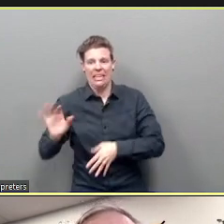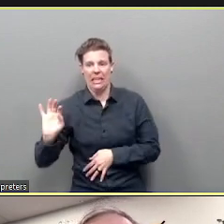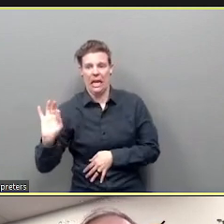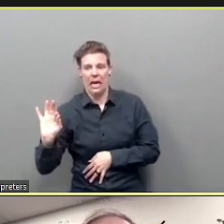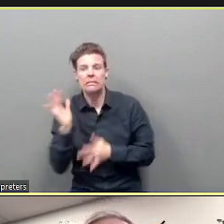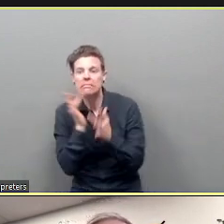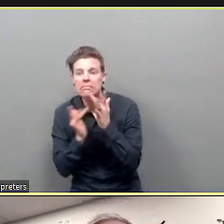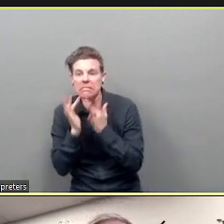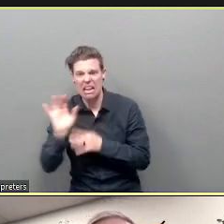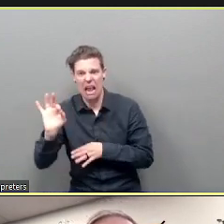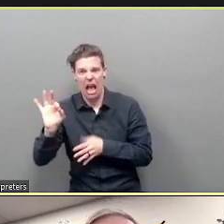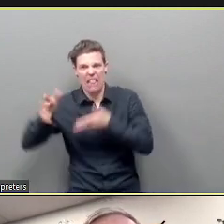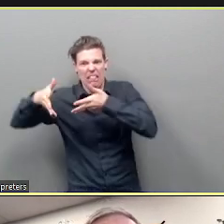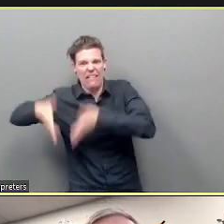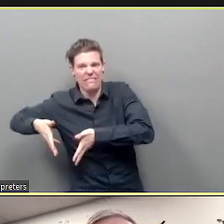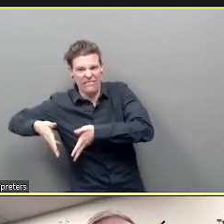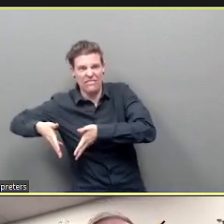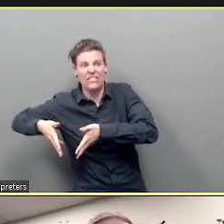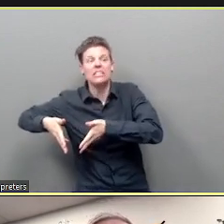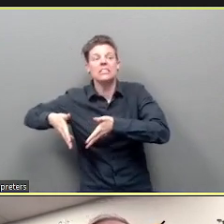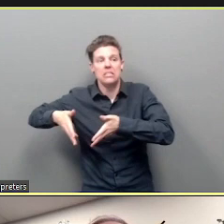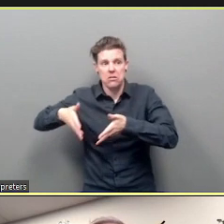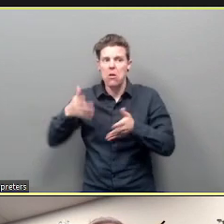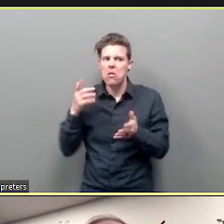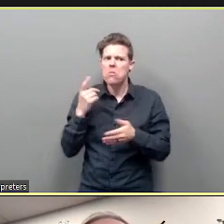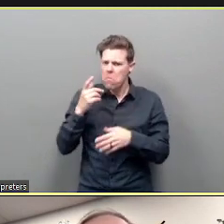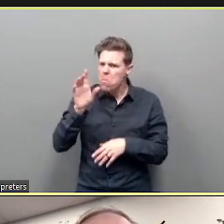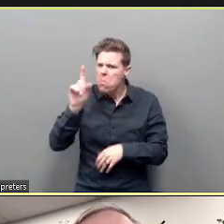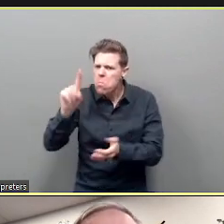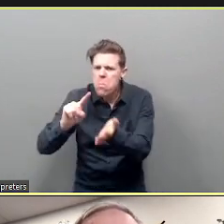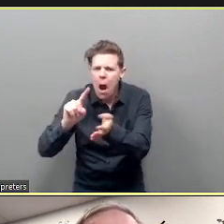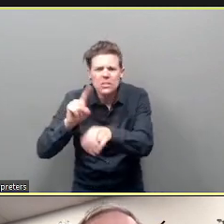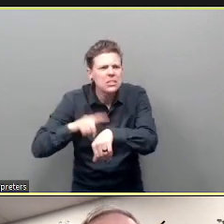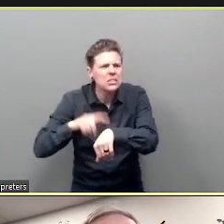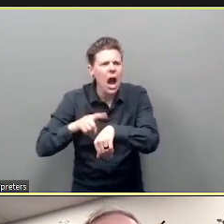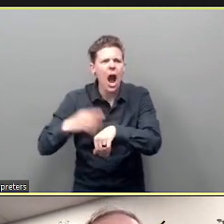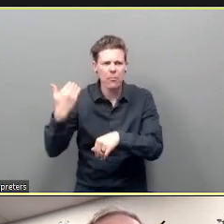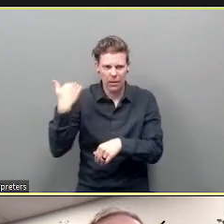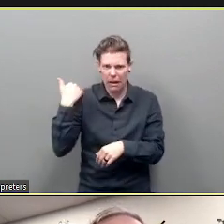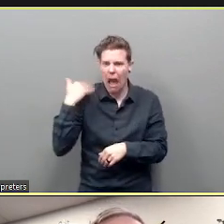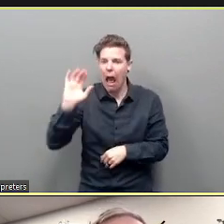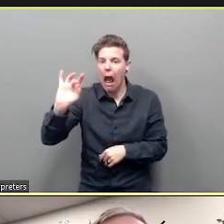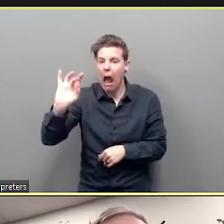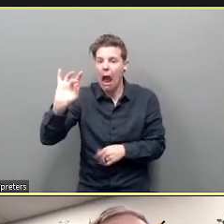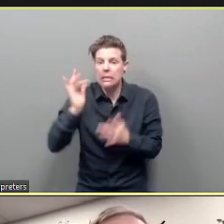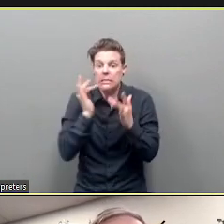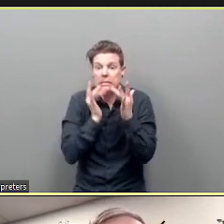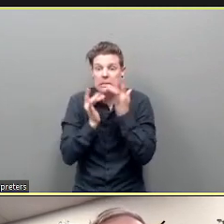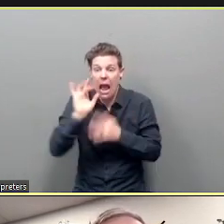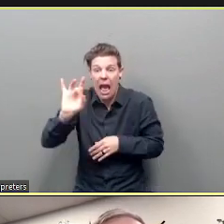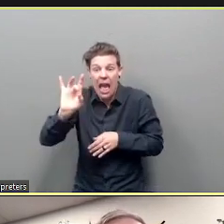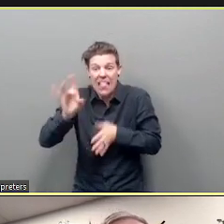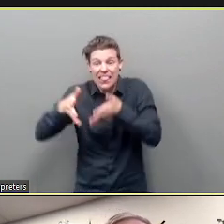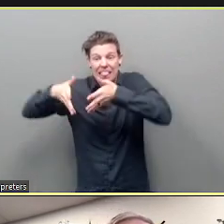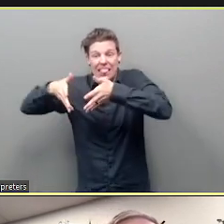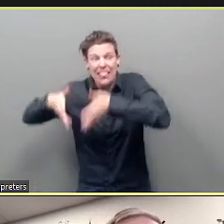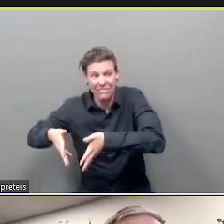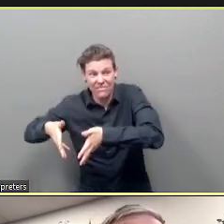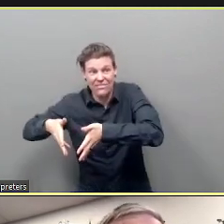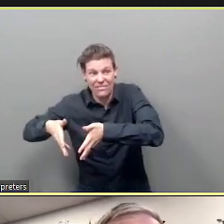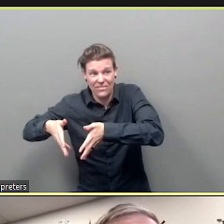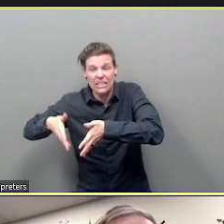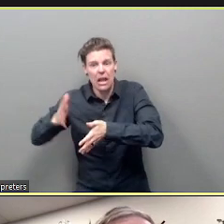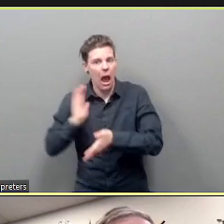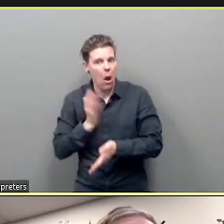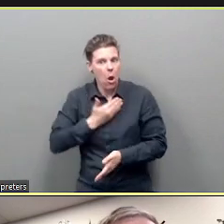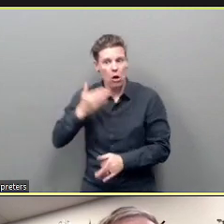where it was 8 since the beginning of the pandemic. This is the second lowest number of ICU beds we've had. Of course, those are all